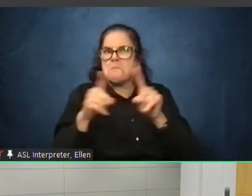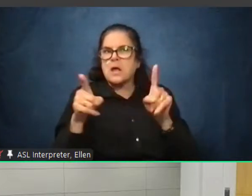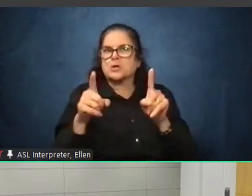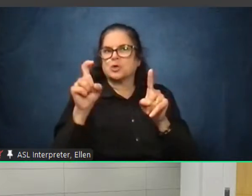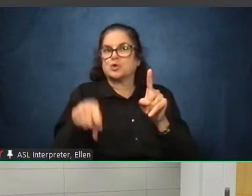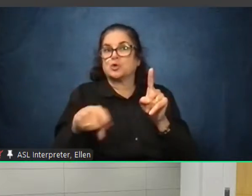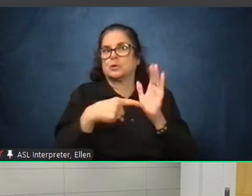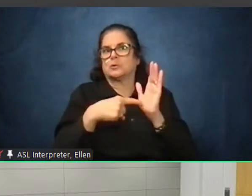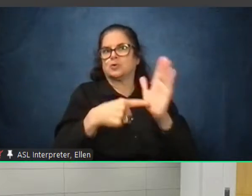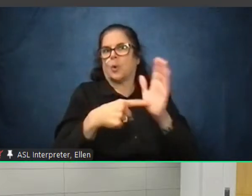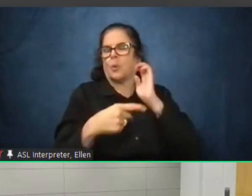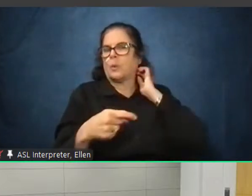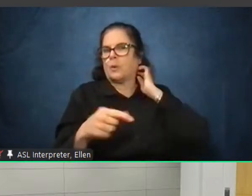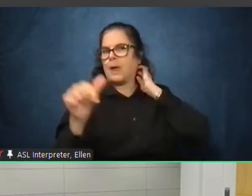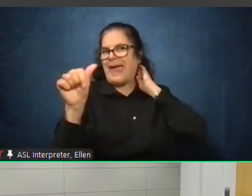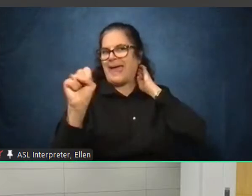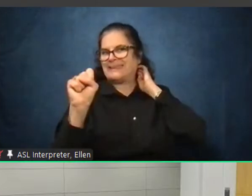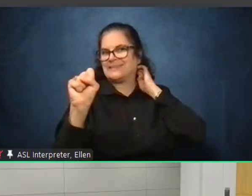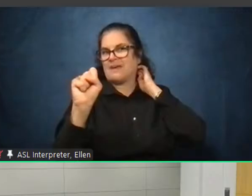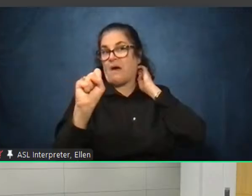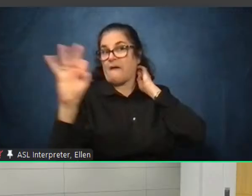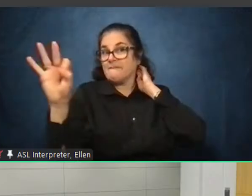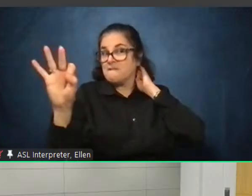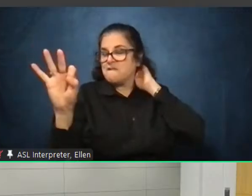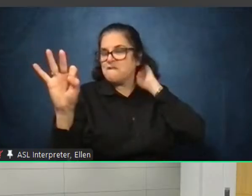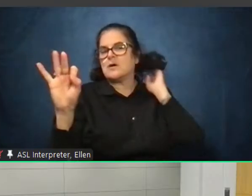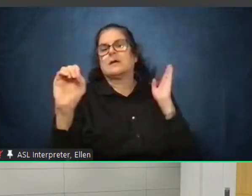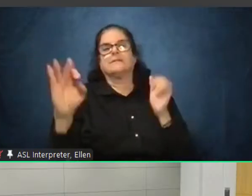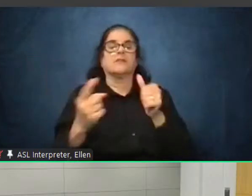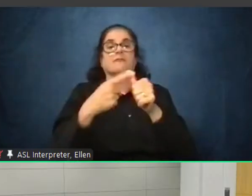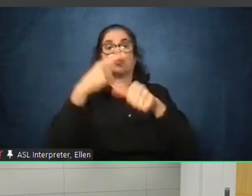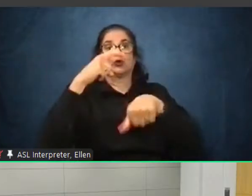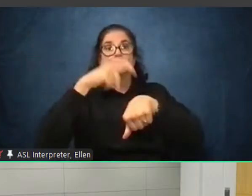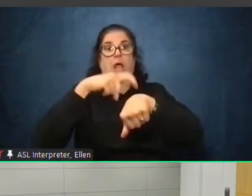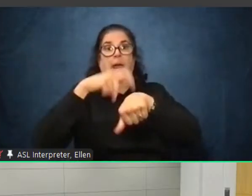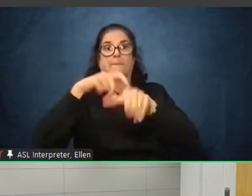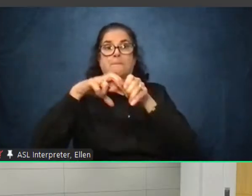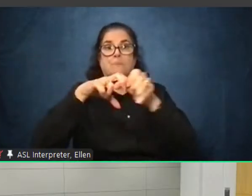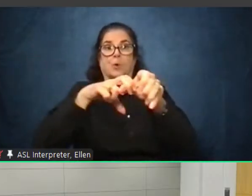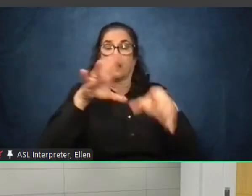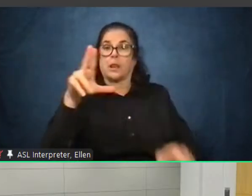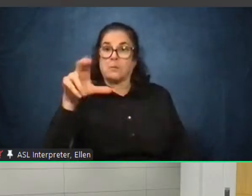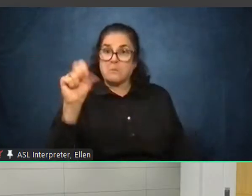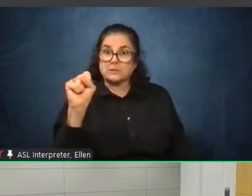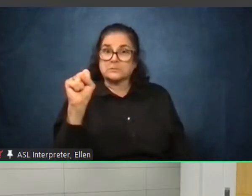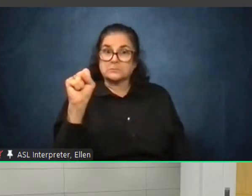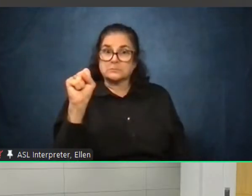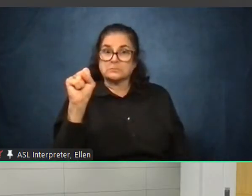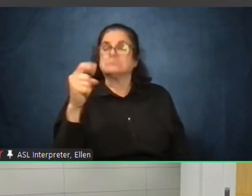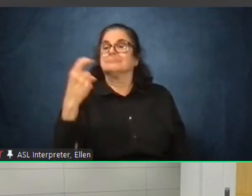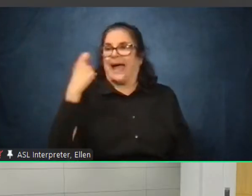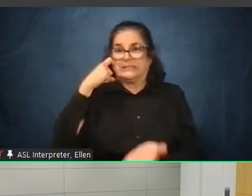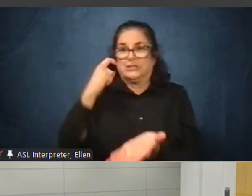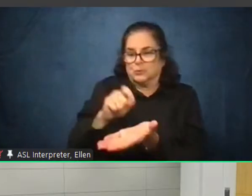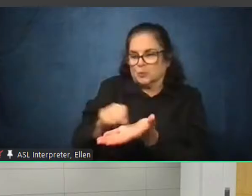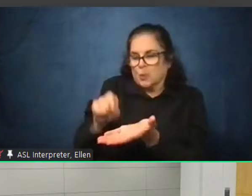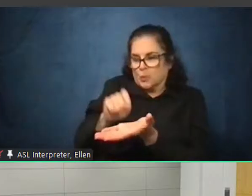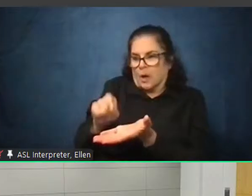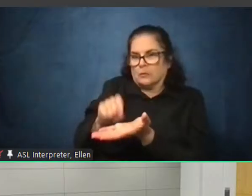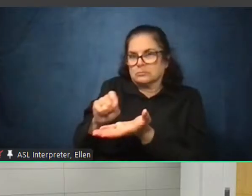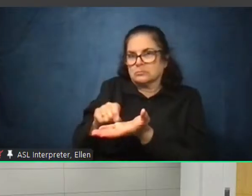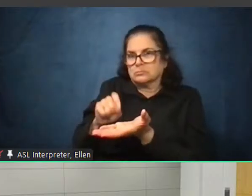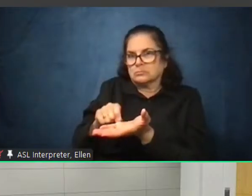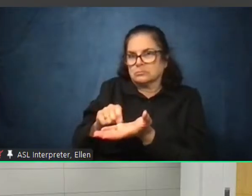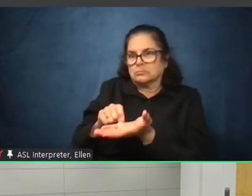more intuitive to people where it's the first time they're taking the bus. Yeah, I will, I just took a note on that on my notebook. I